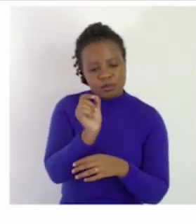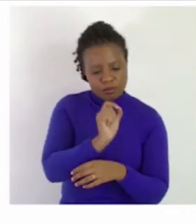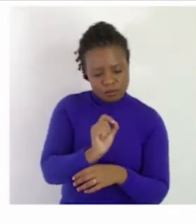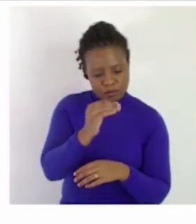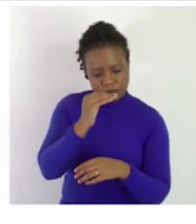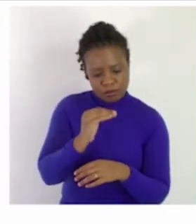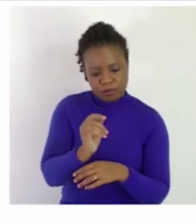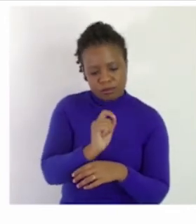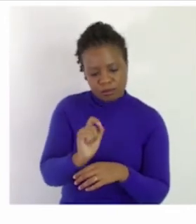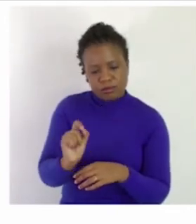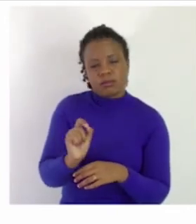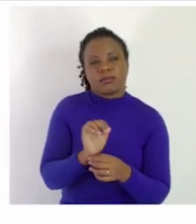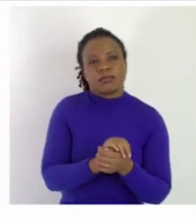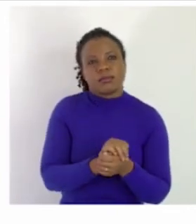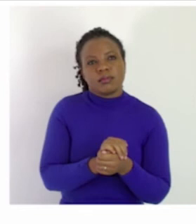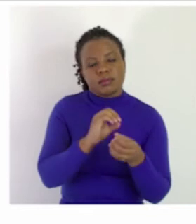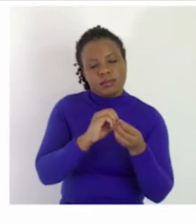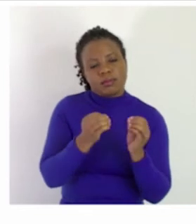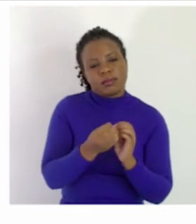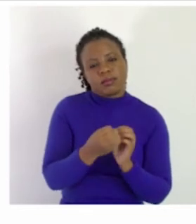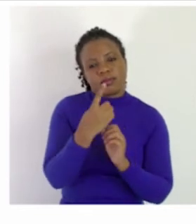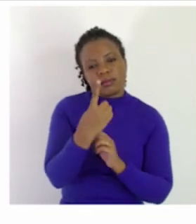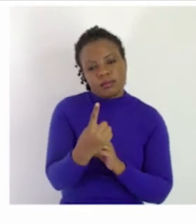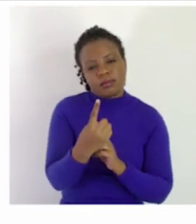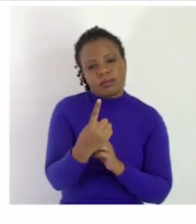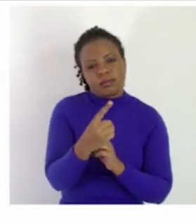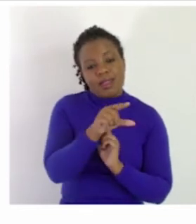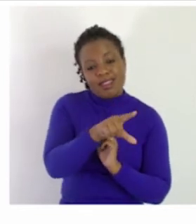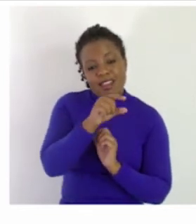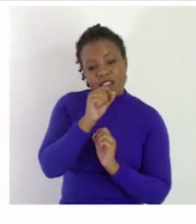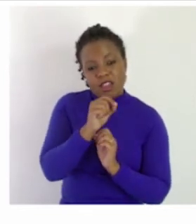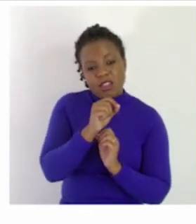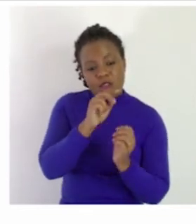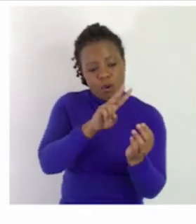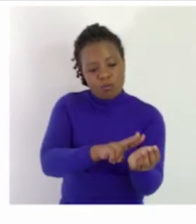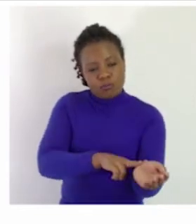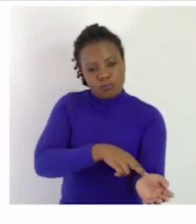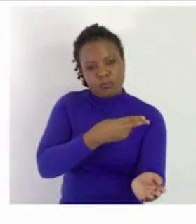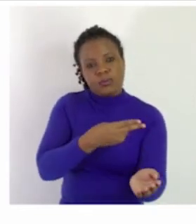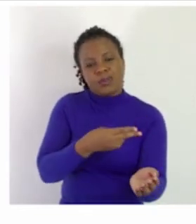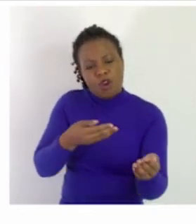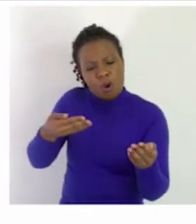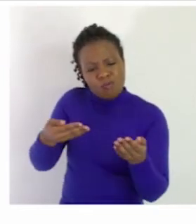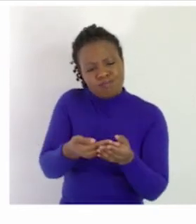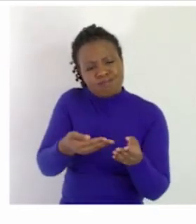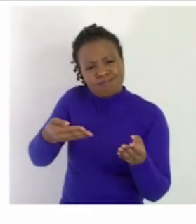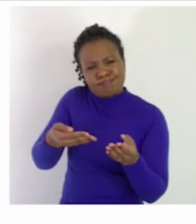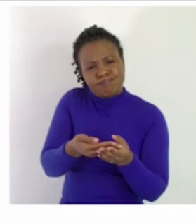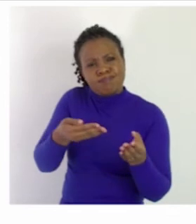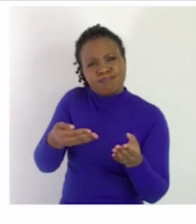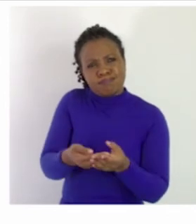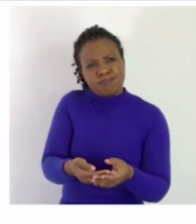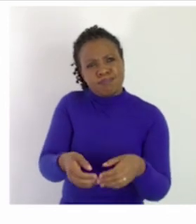line provided. Number 1 says, the duvet is filled with lots of